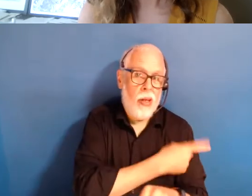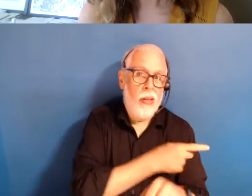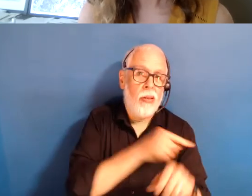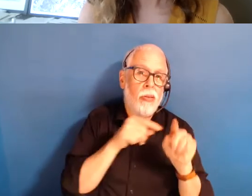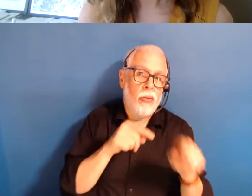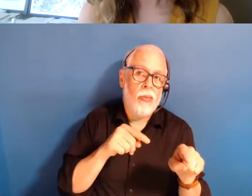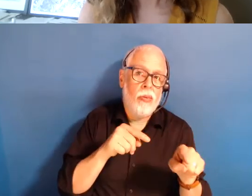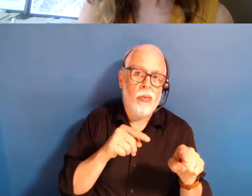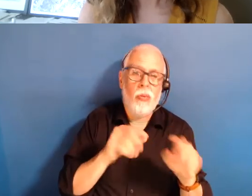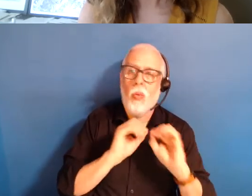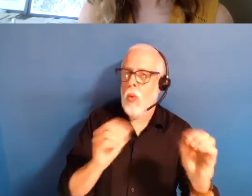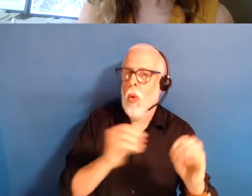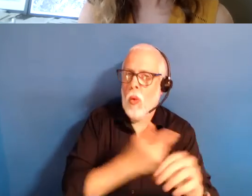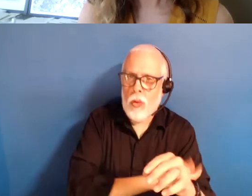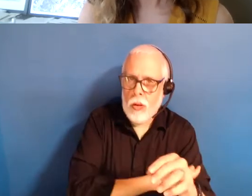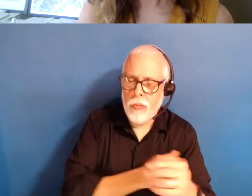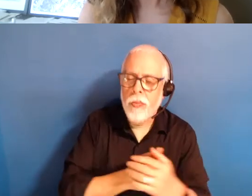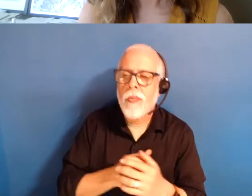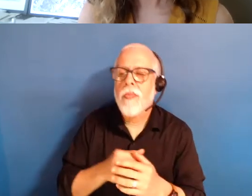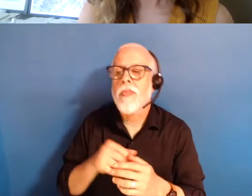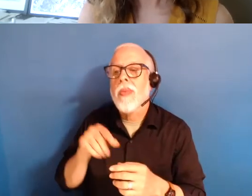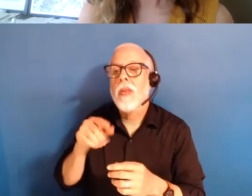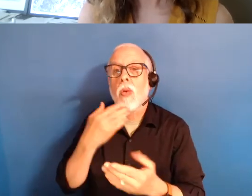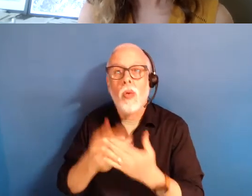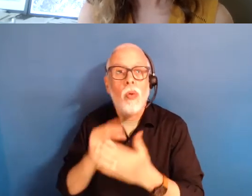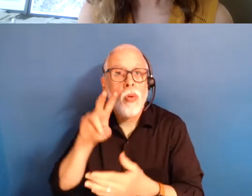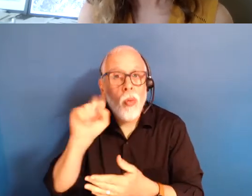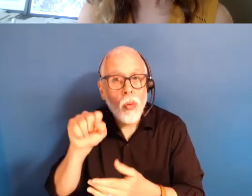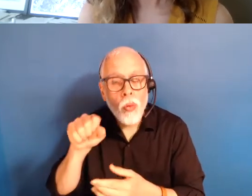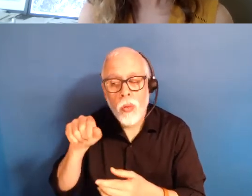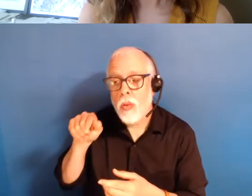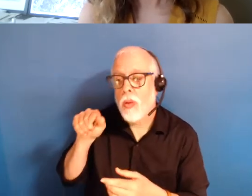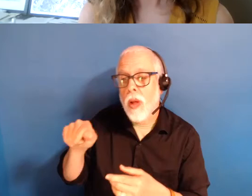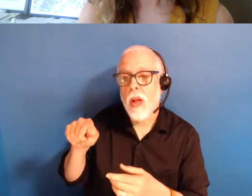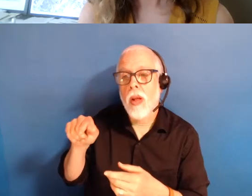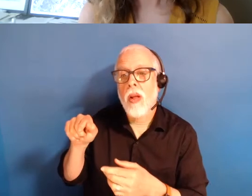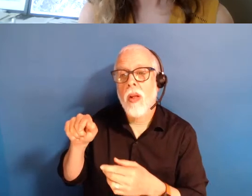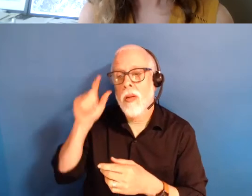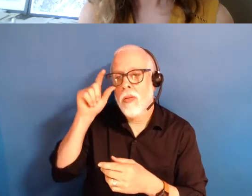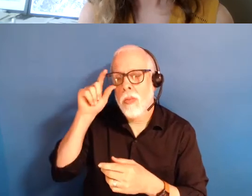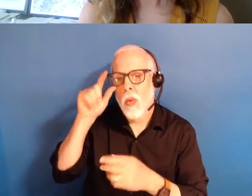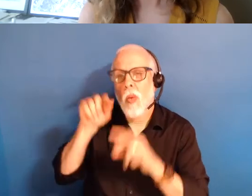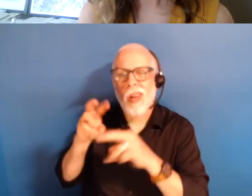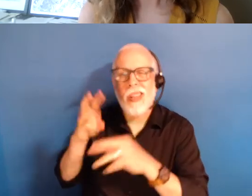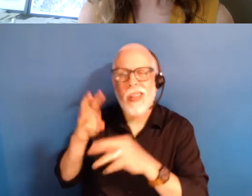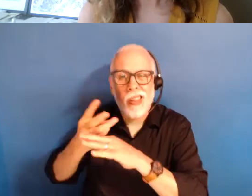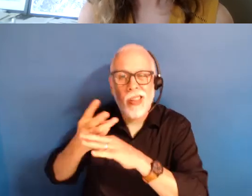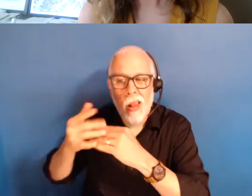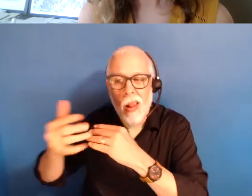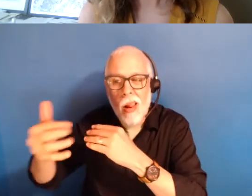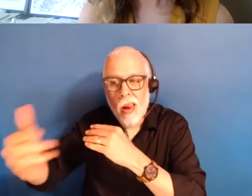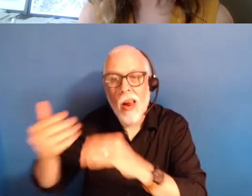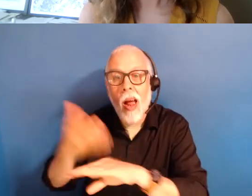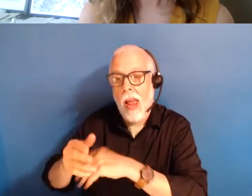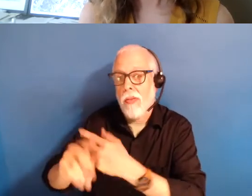the placebo in the study. And then the good news was that they looked out over a 6-month time frame after